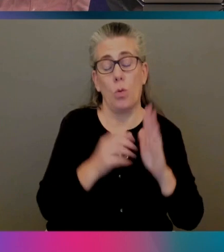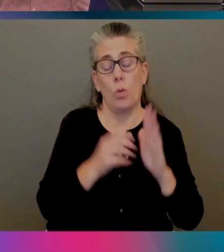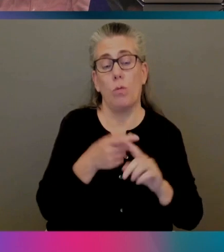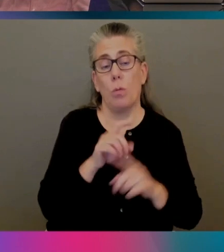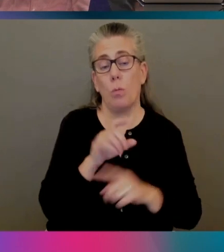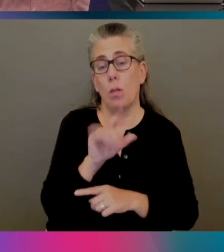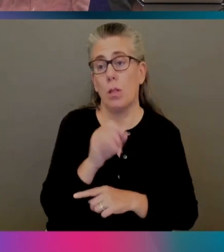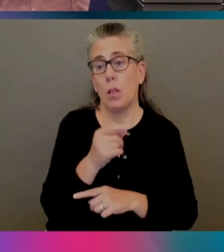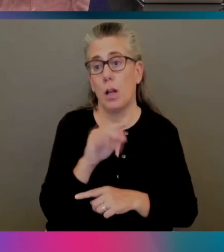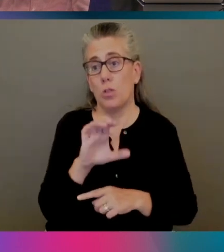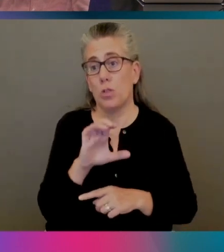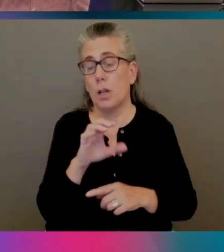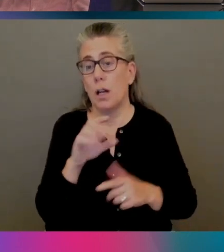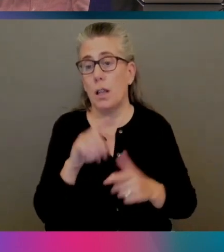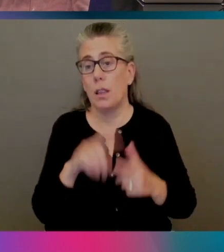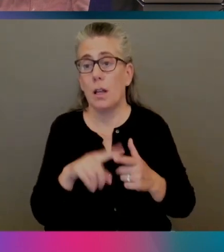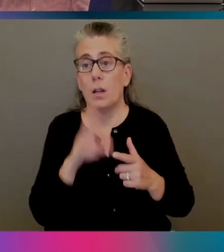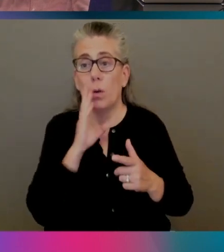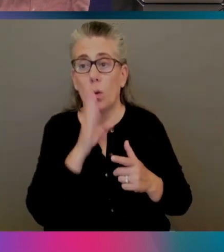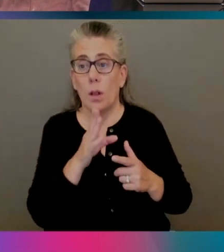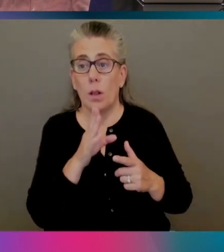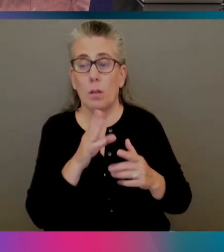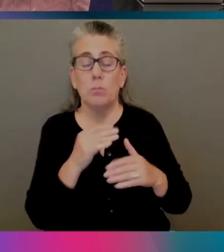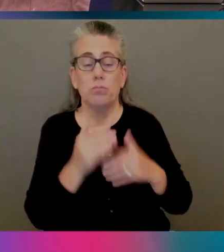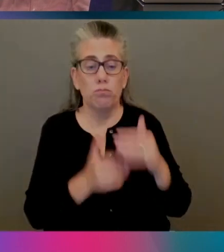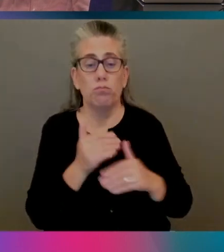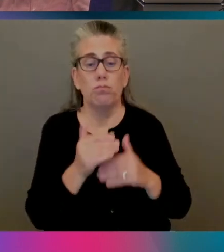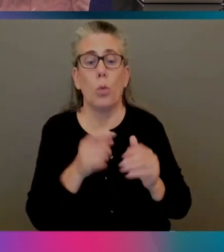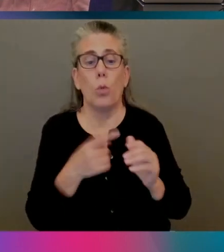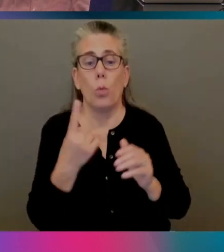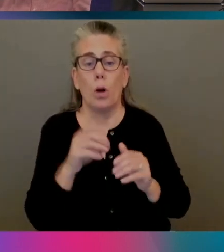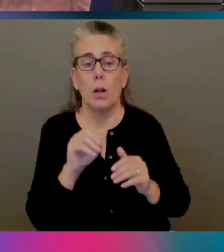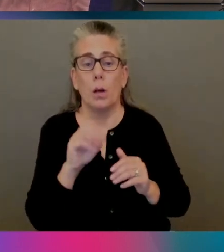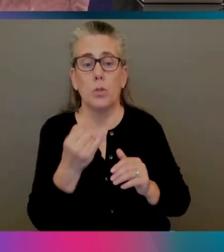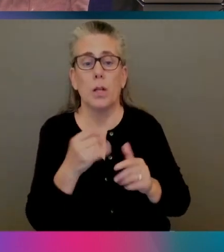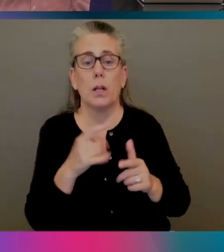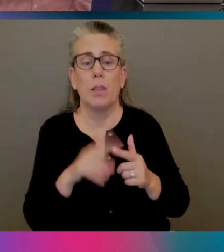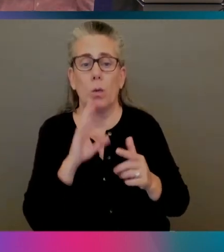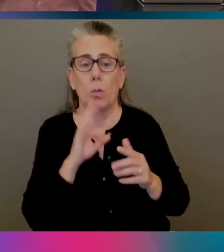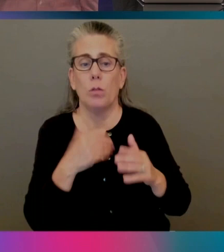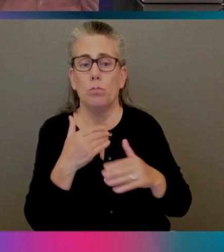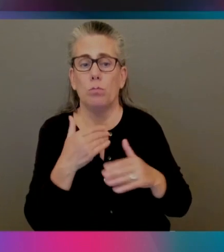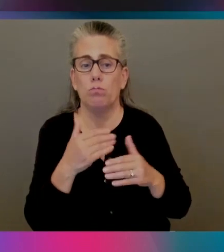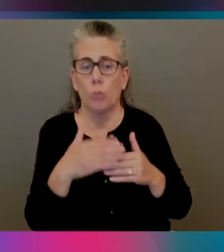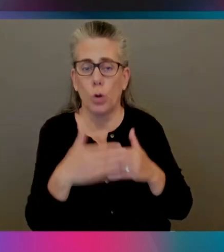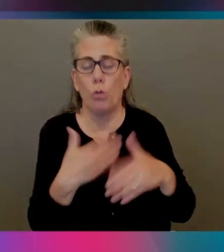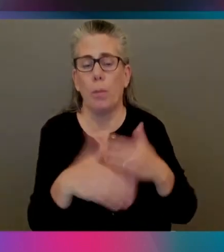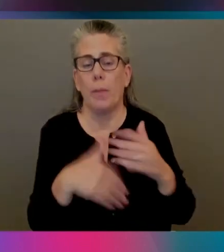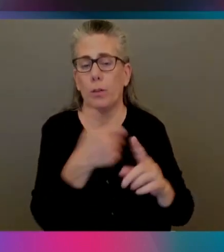assert statements, and then you can go from there. That's great. Can I ask you,